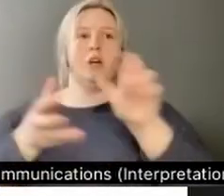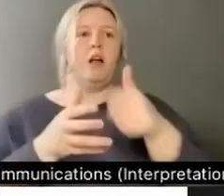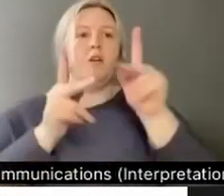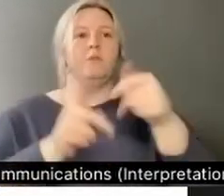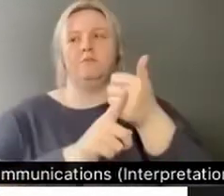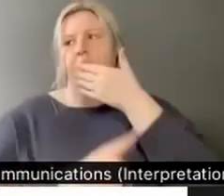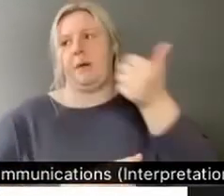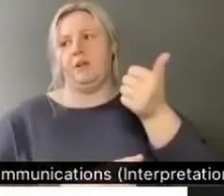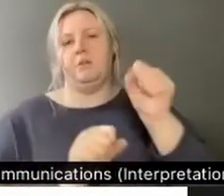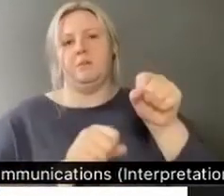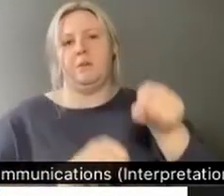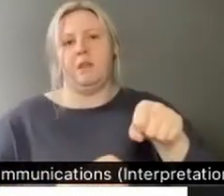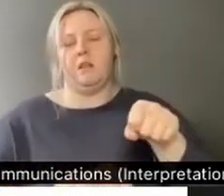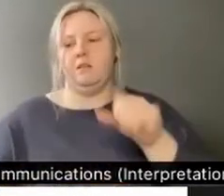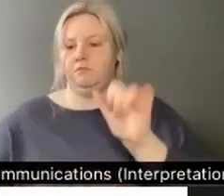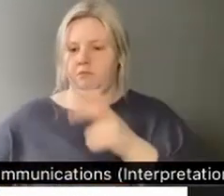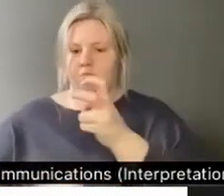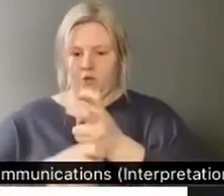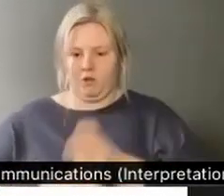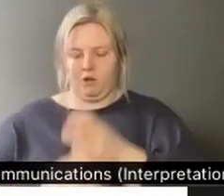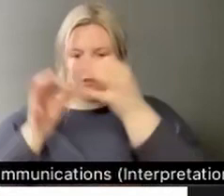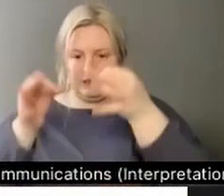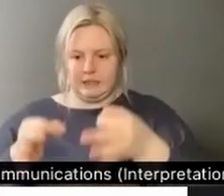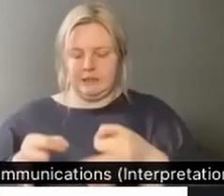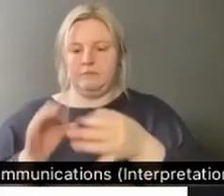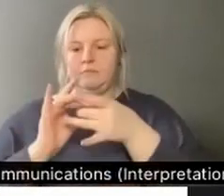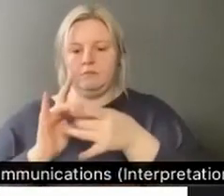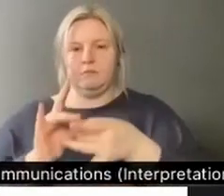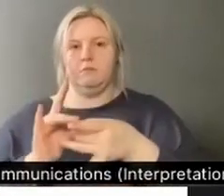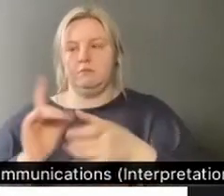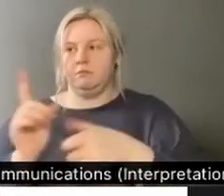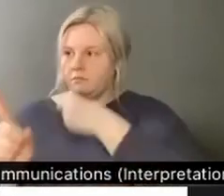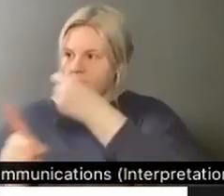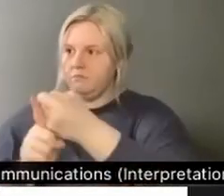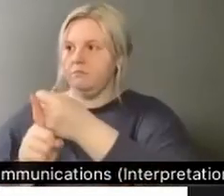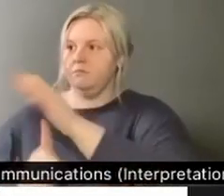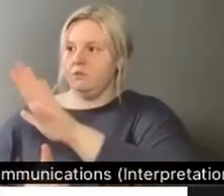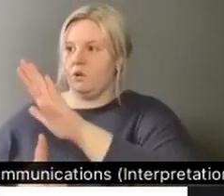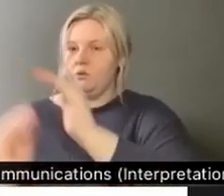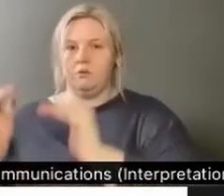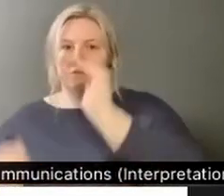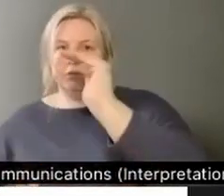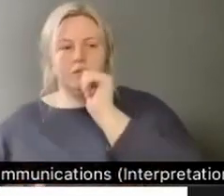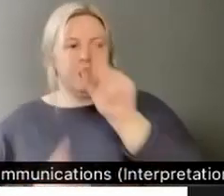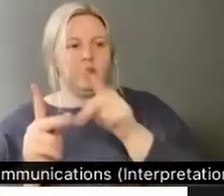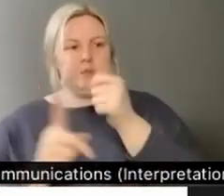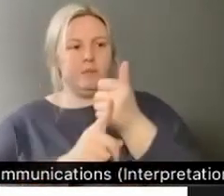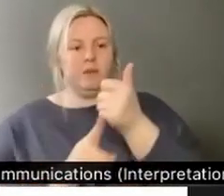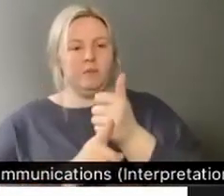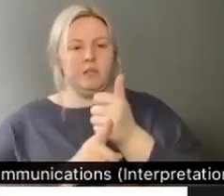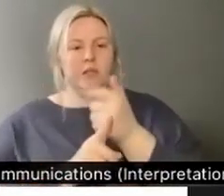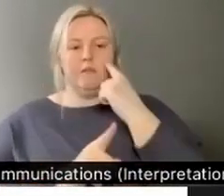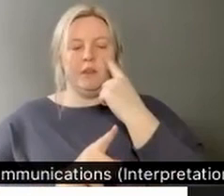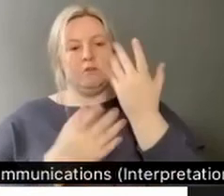hard choices doctors have to make primarily hurt those hit hardest, not the people who present as worthy investments